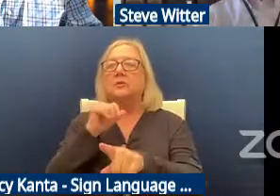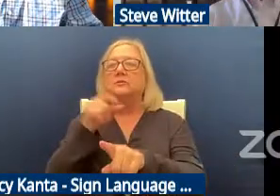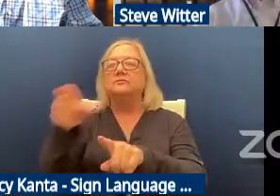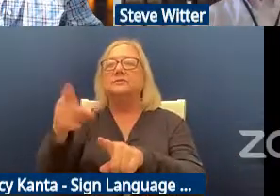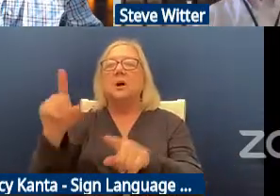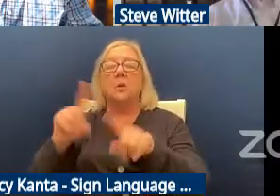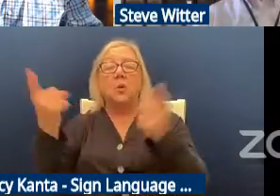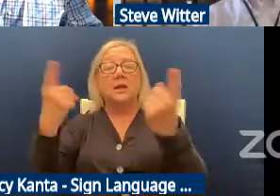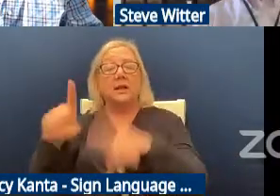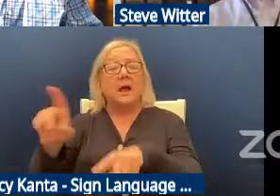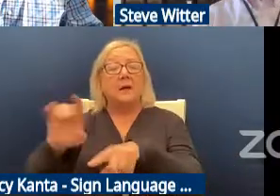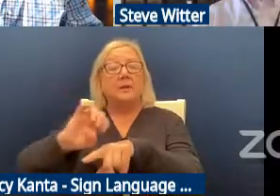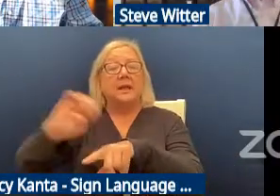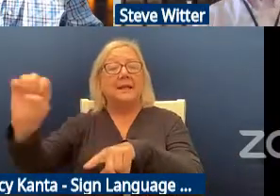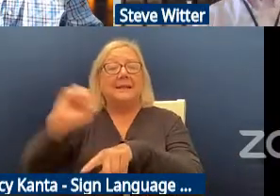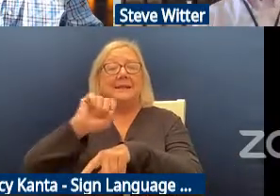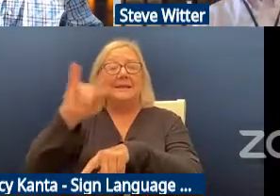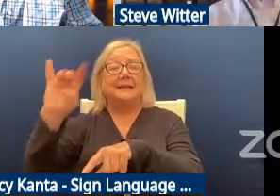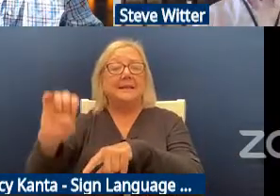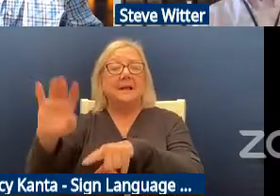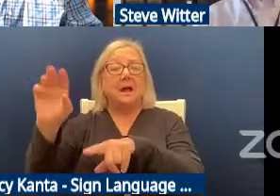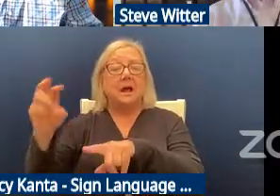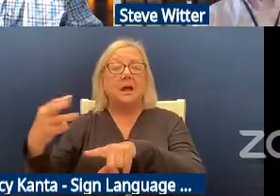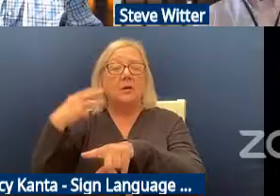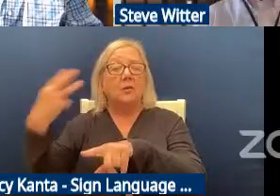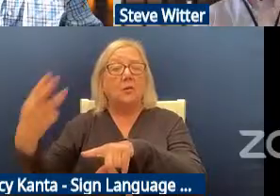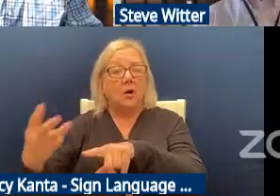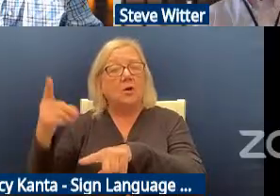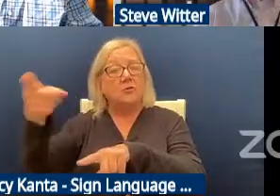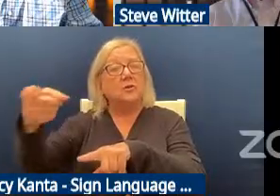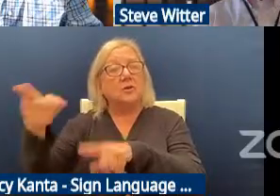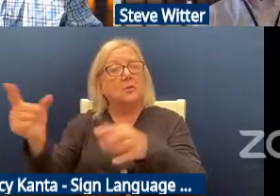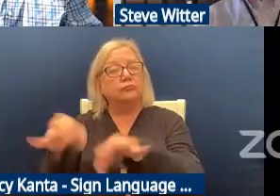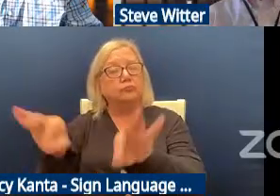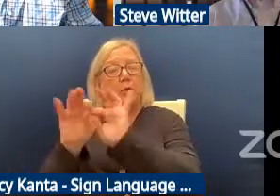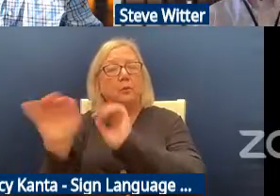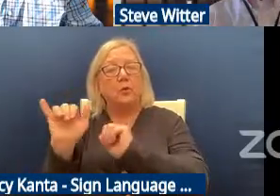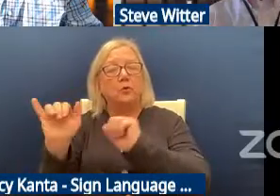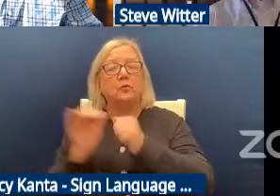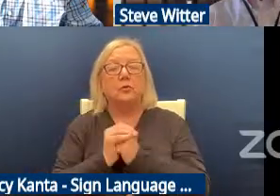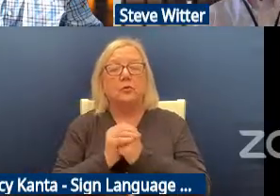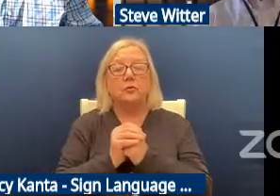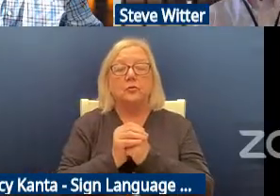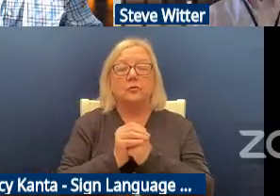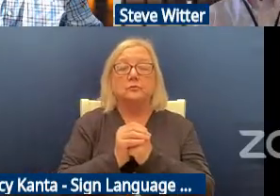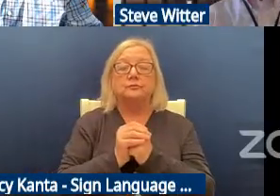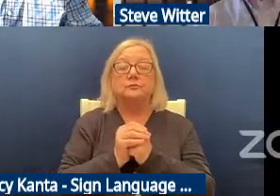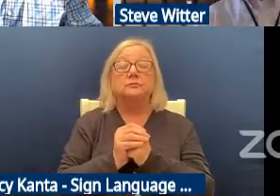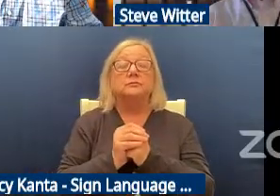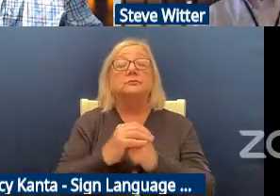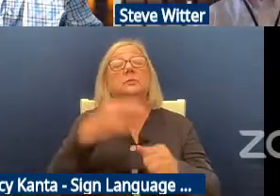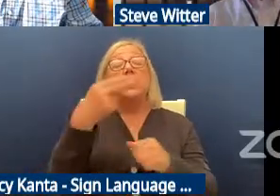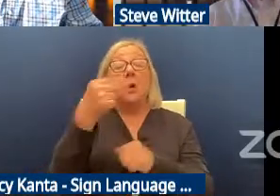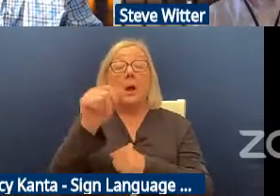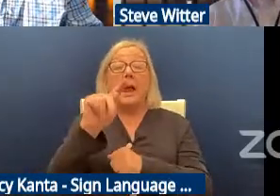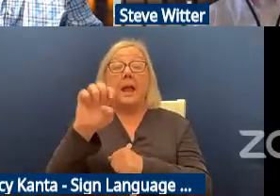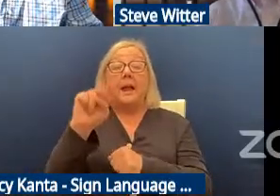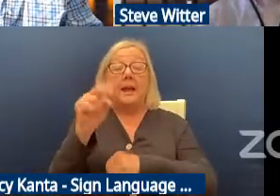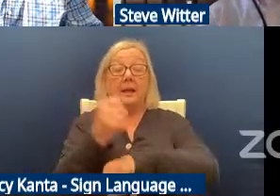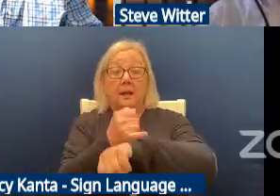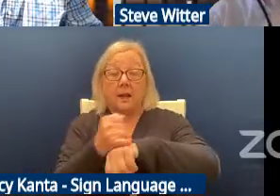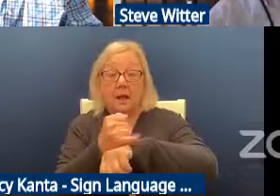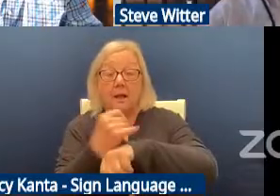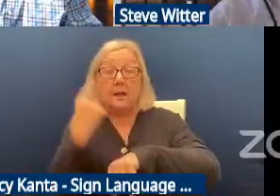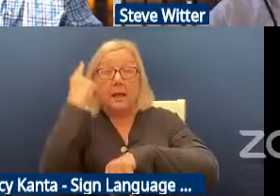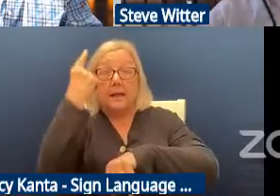talking downtown, we're talking Vancouver waterfront. We're also talking Hayden Island, which when you look at the magnitude of